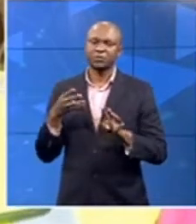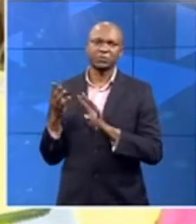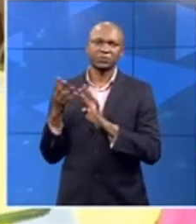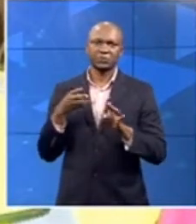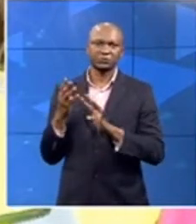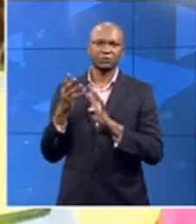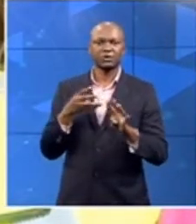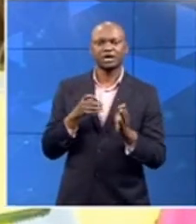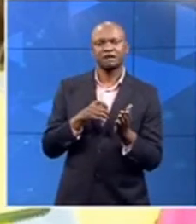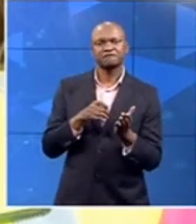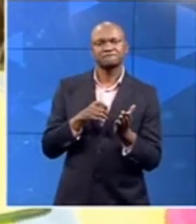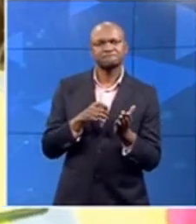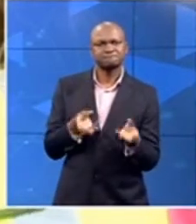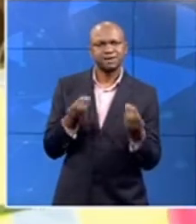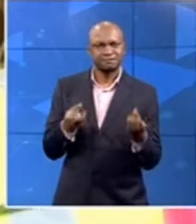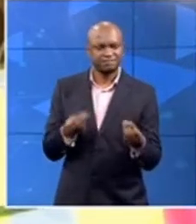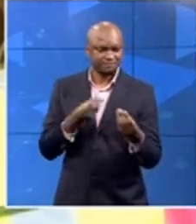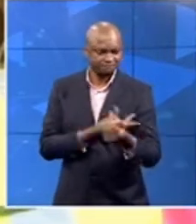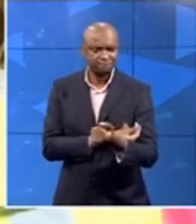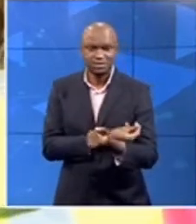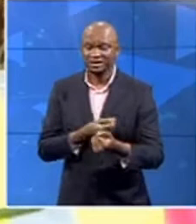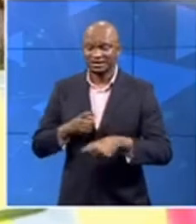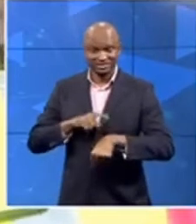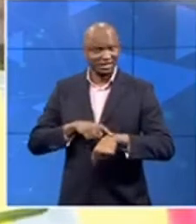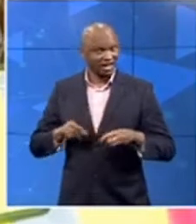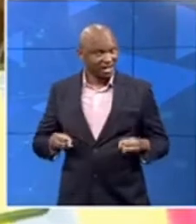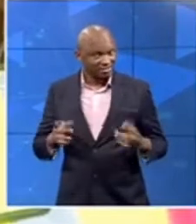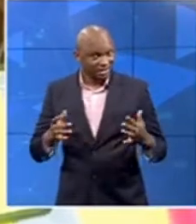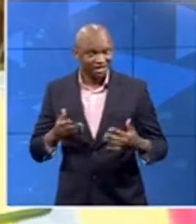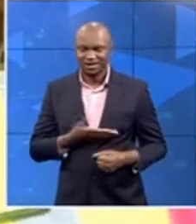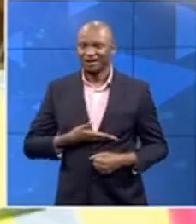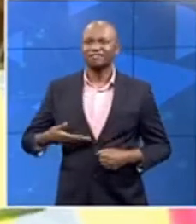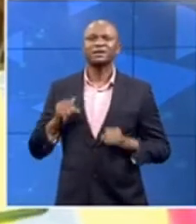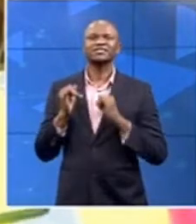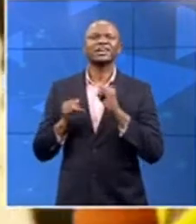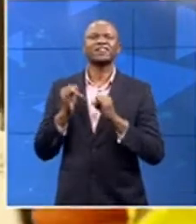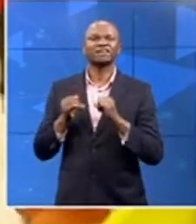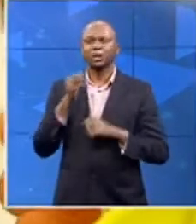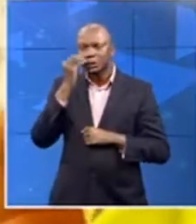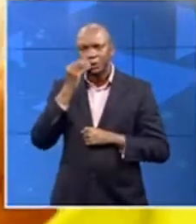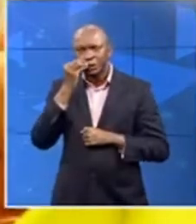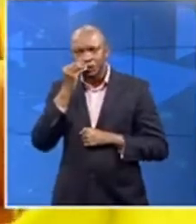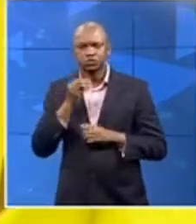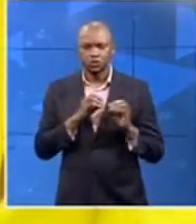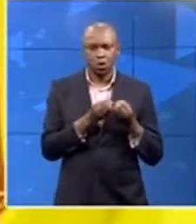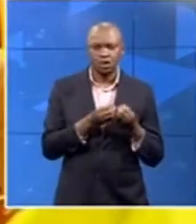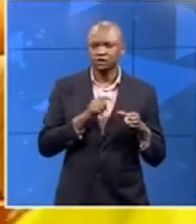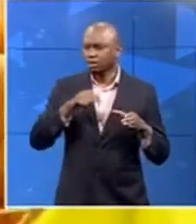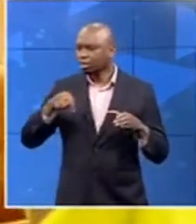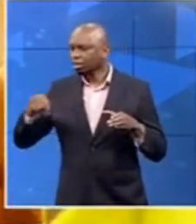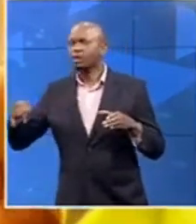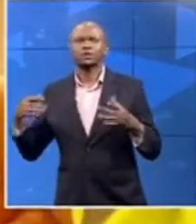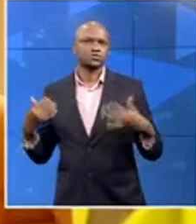at 11:30, so you can see that the response from the media houses, it's overwhelming. So when